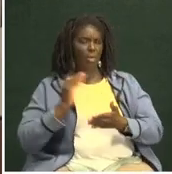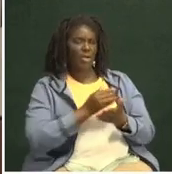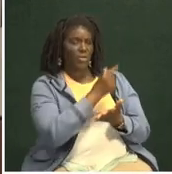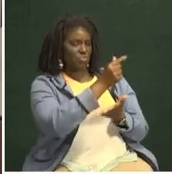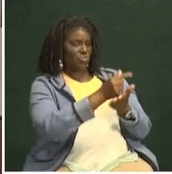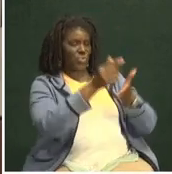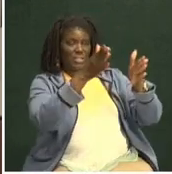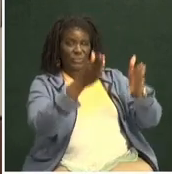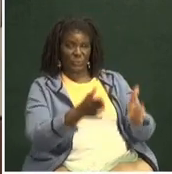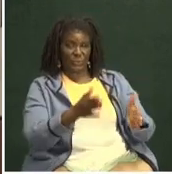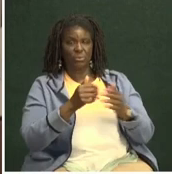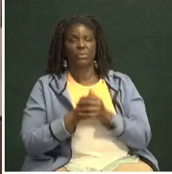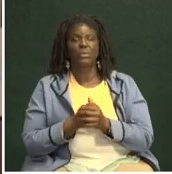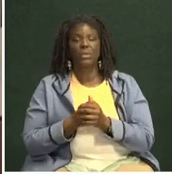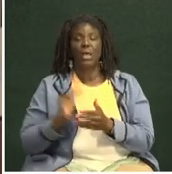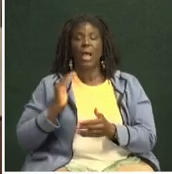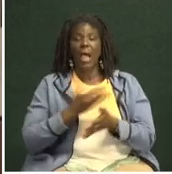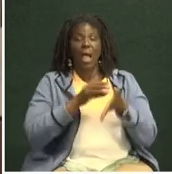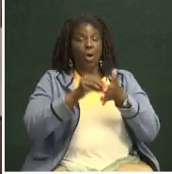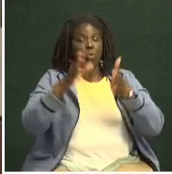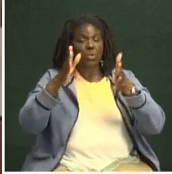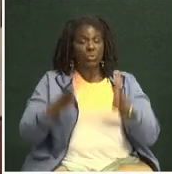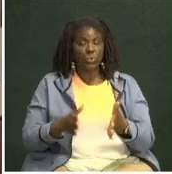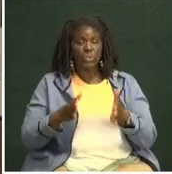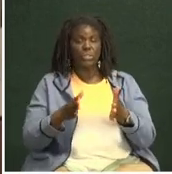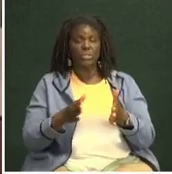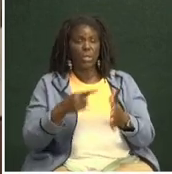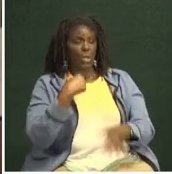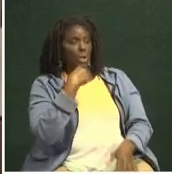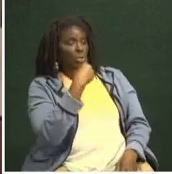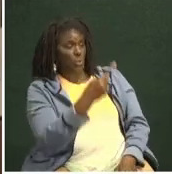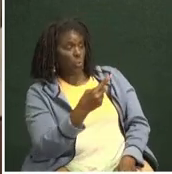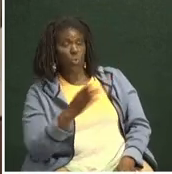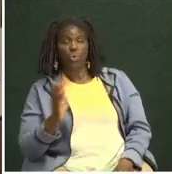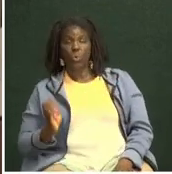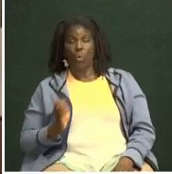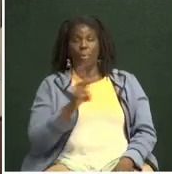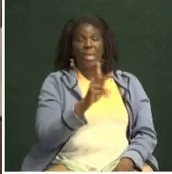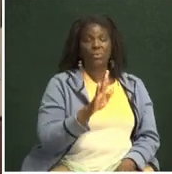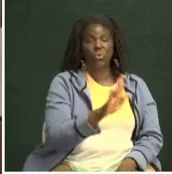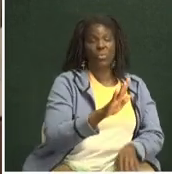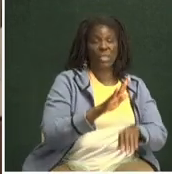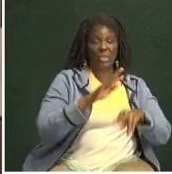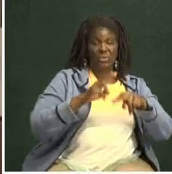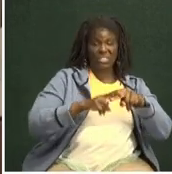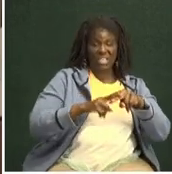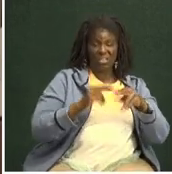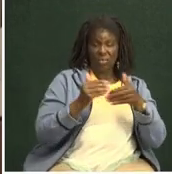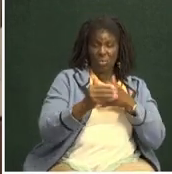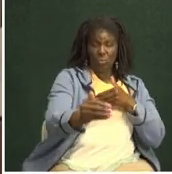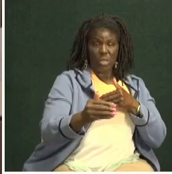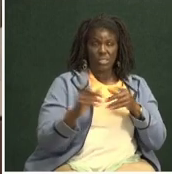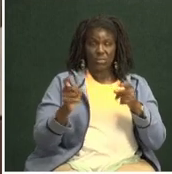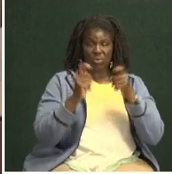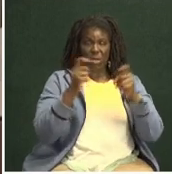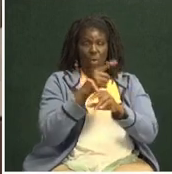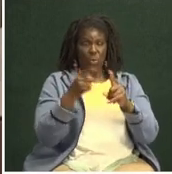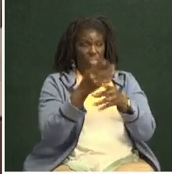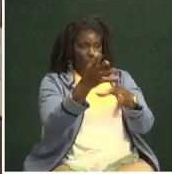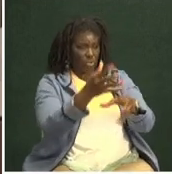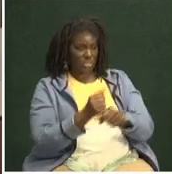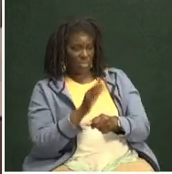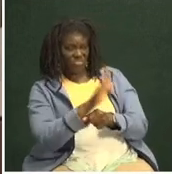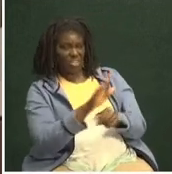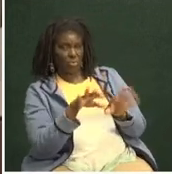graduates. Our students have been instructed to return to their seats for the duration of the ceremony after receiving